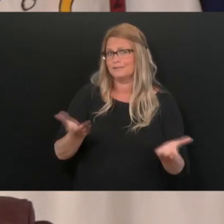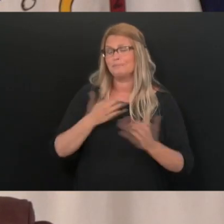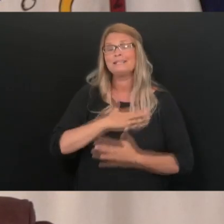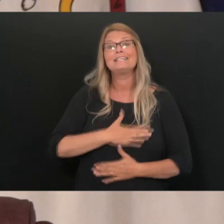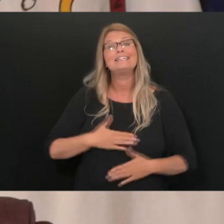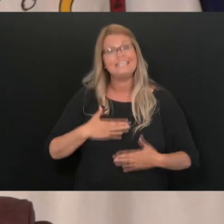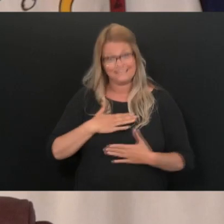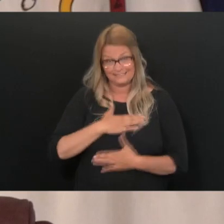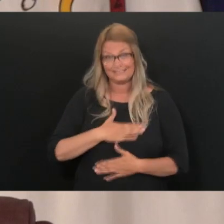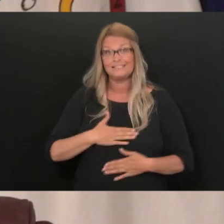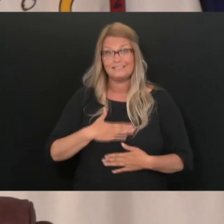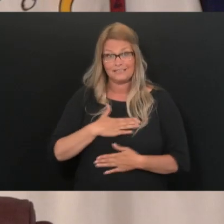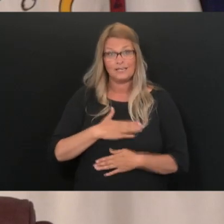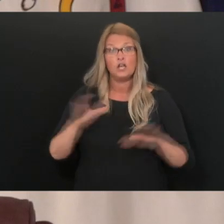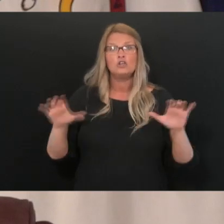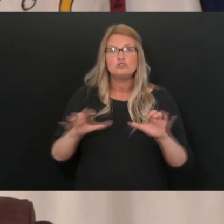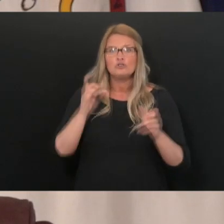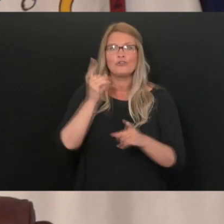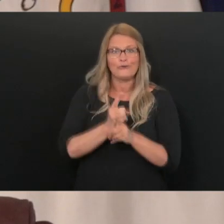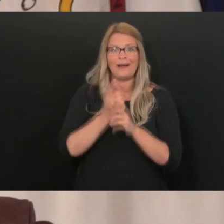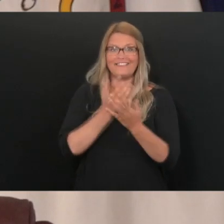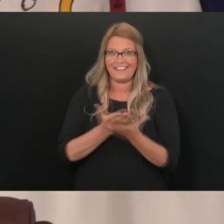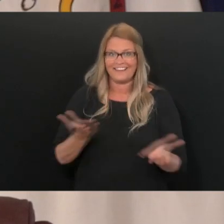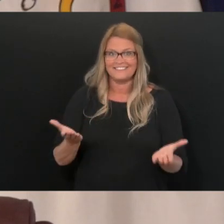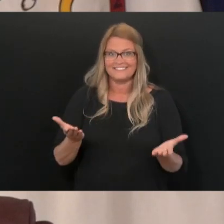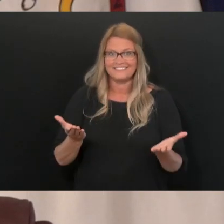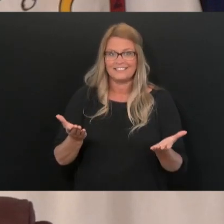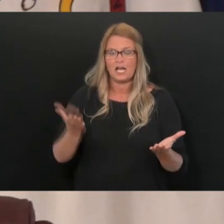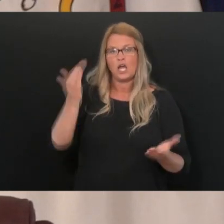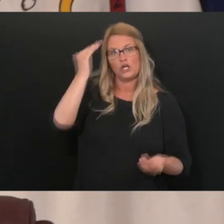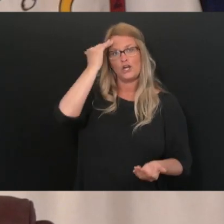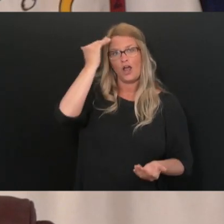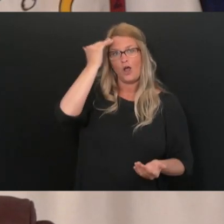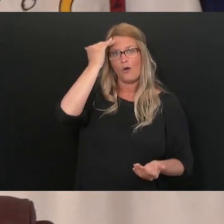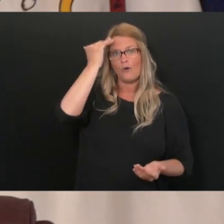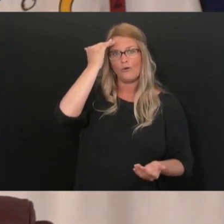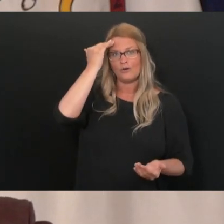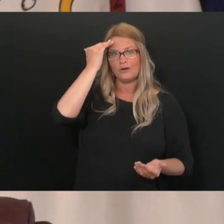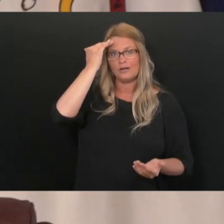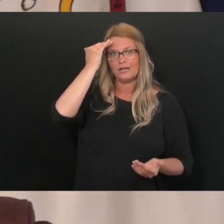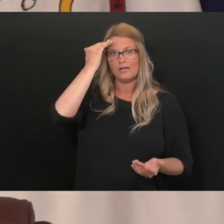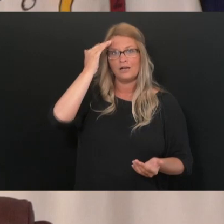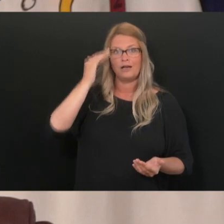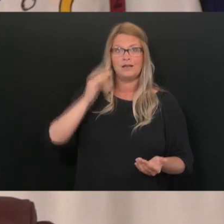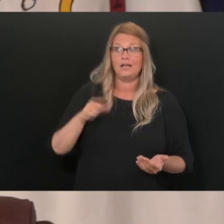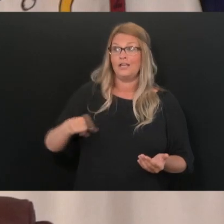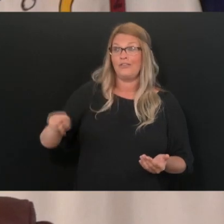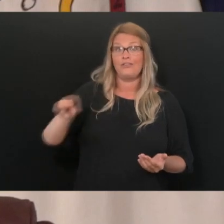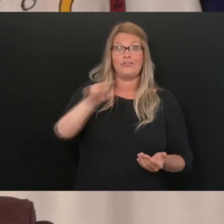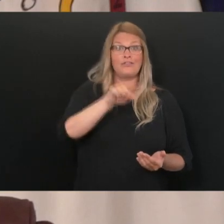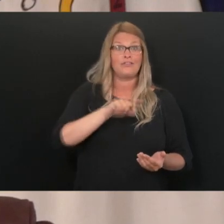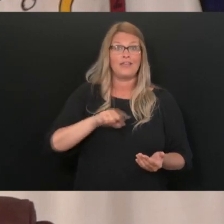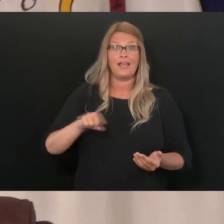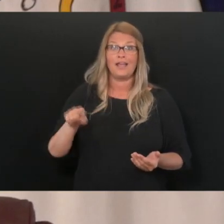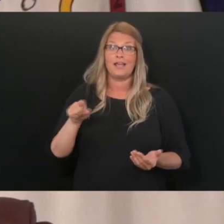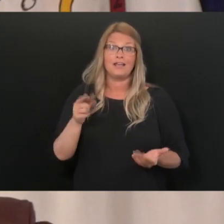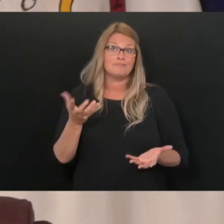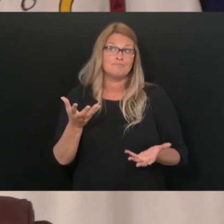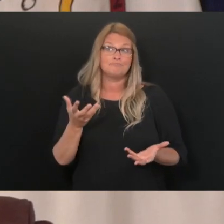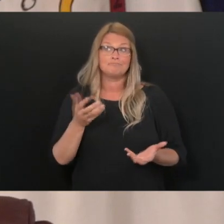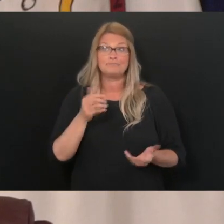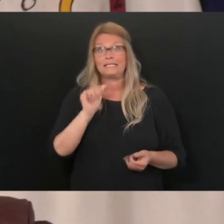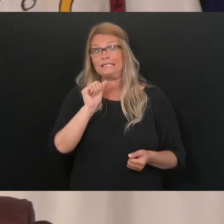please, please do the right things. And know that all we got to do is make it probably for